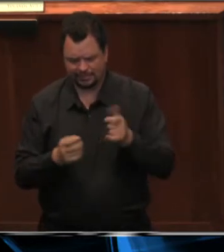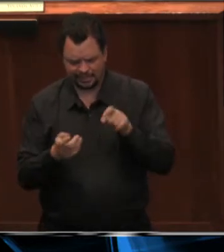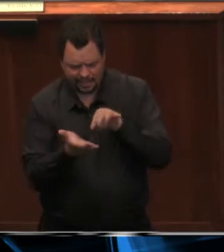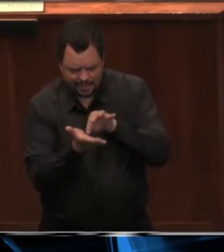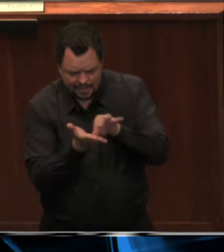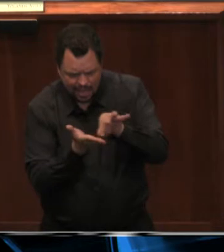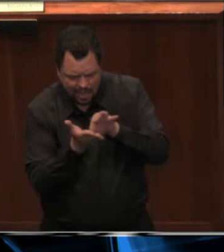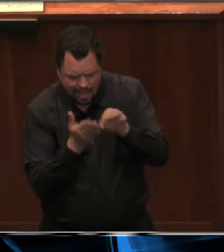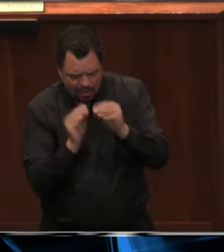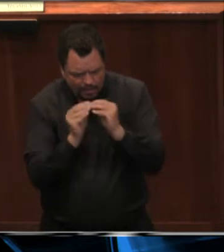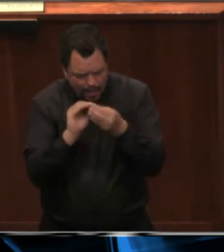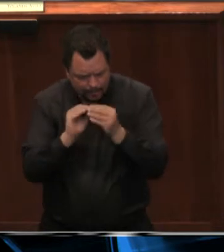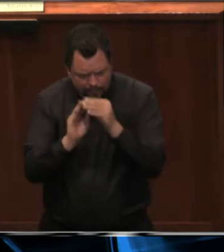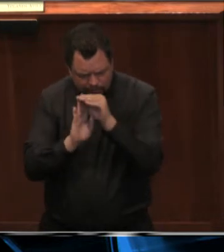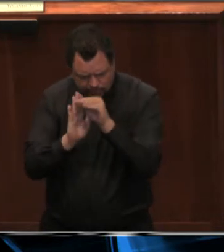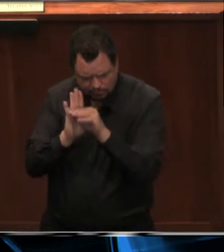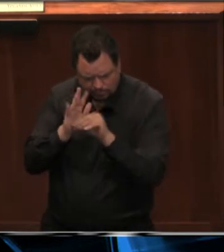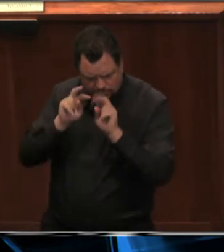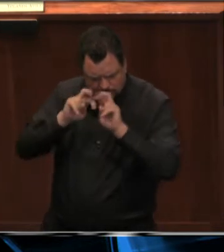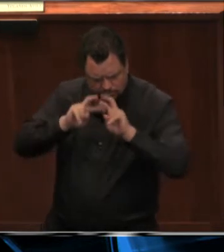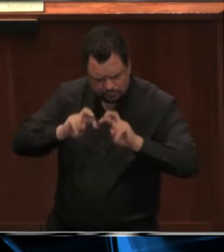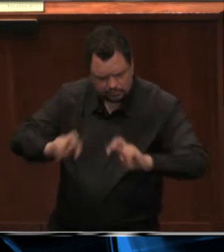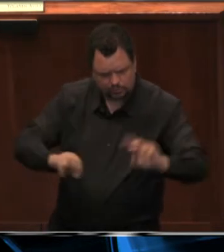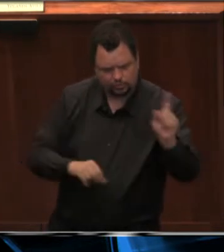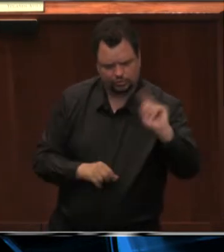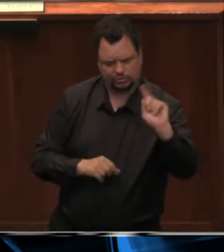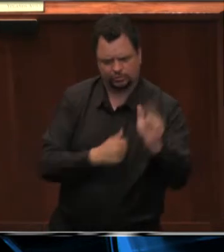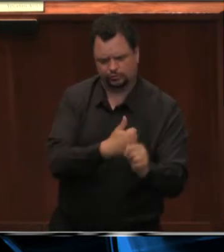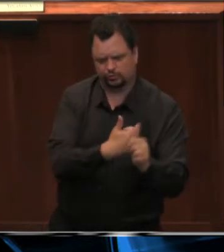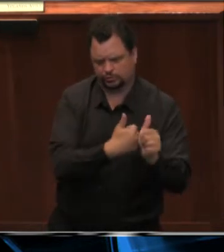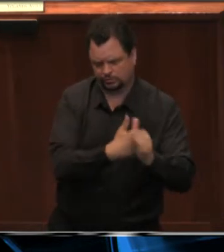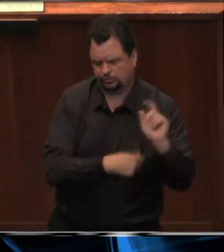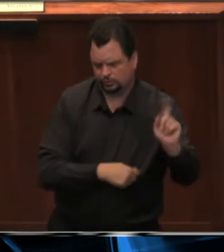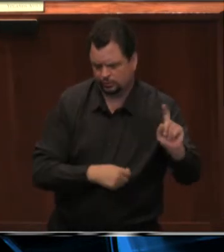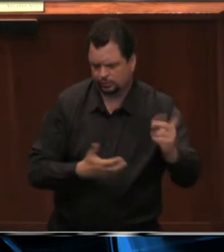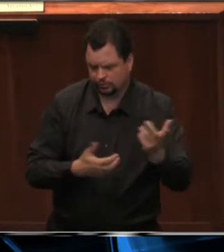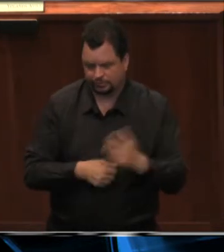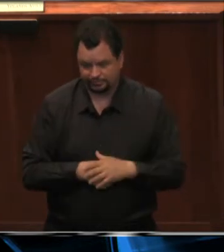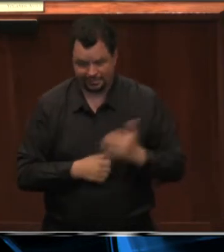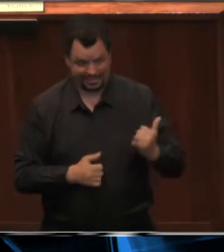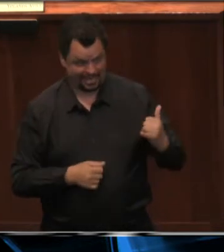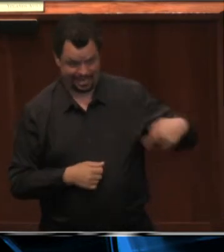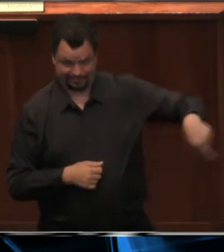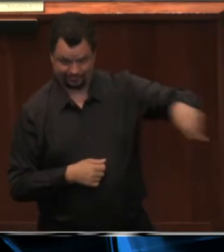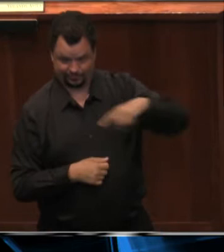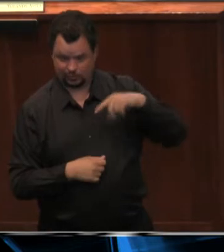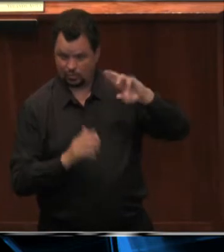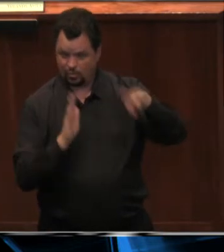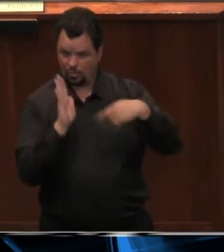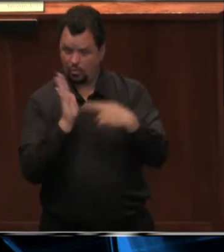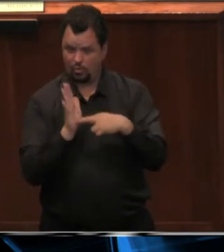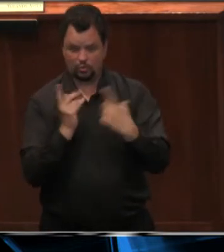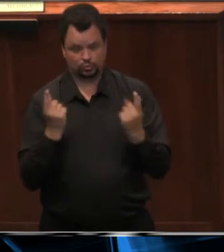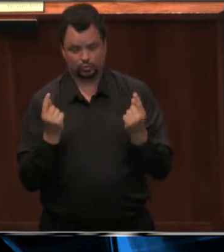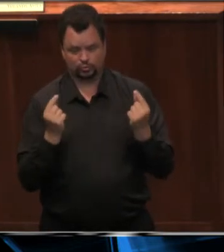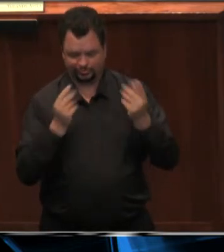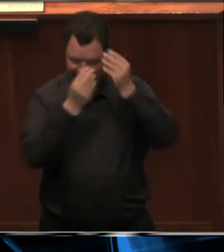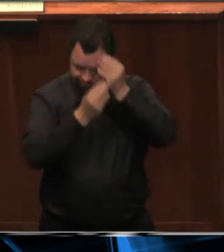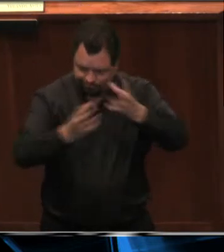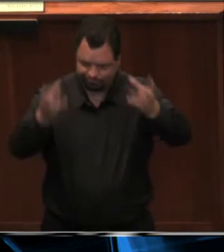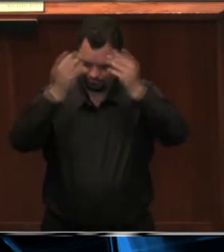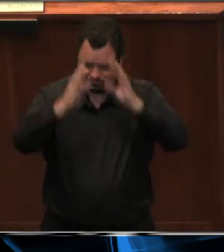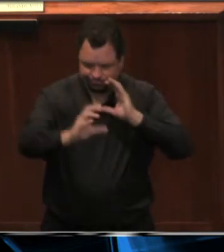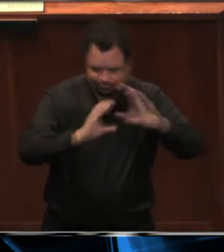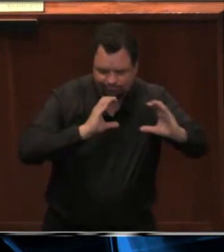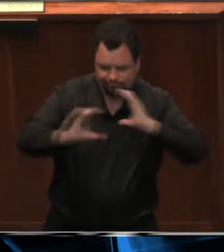in cases, and our role in getting information to contacts quickly so they can take those steps to